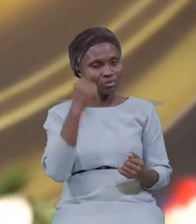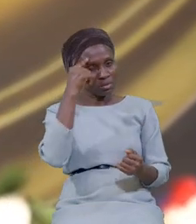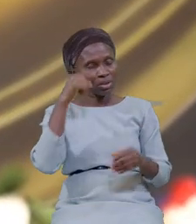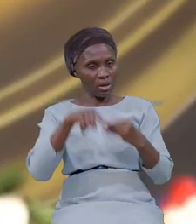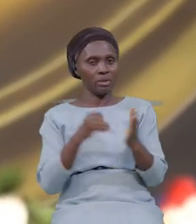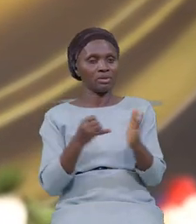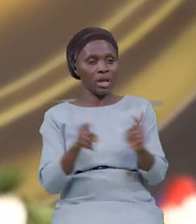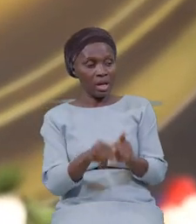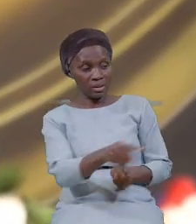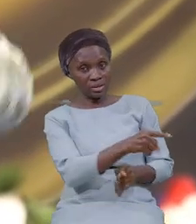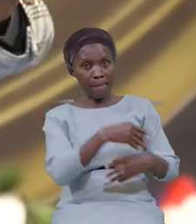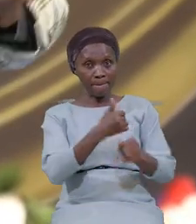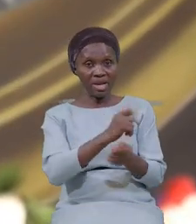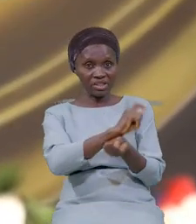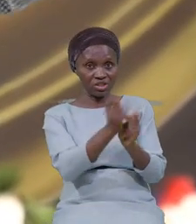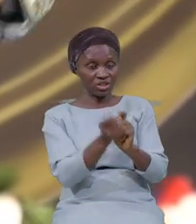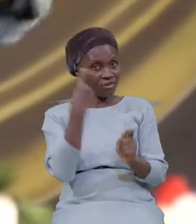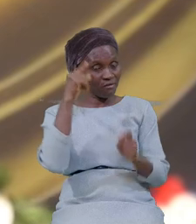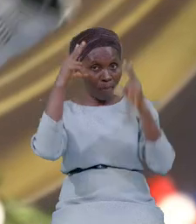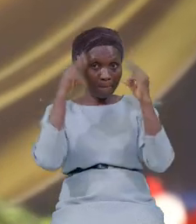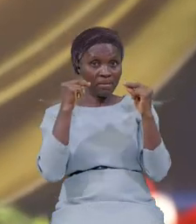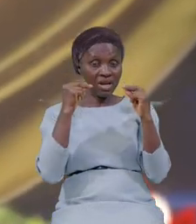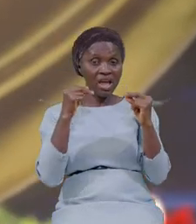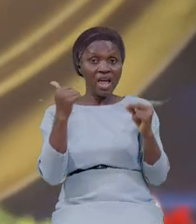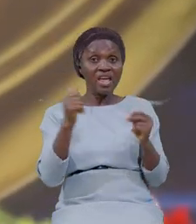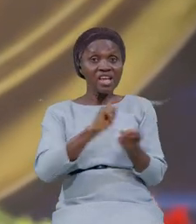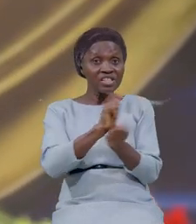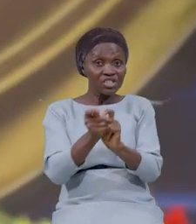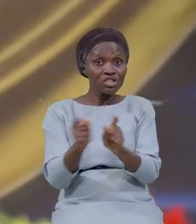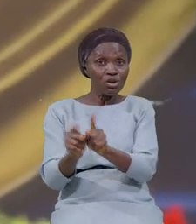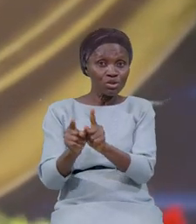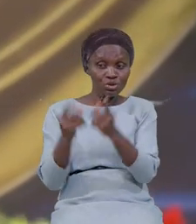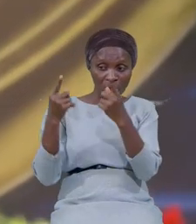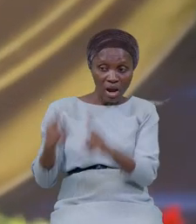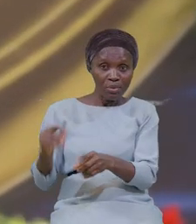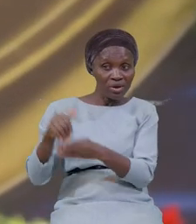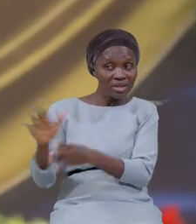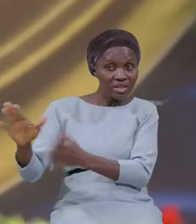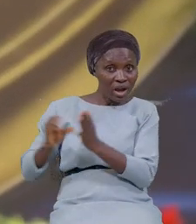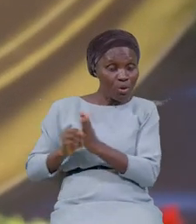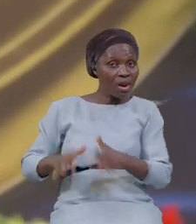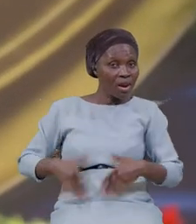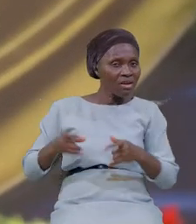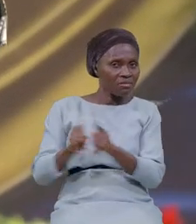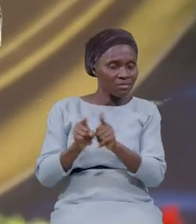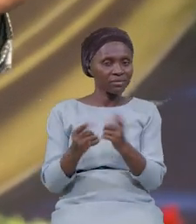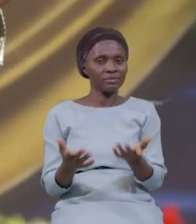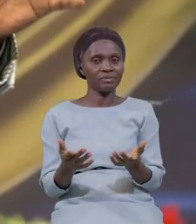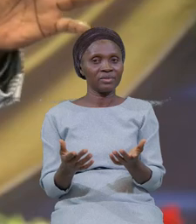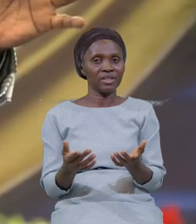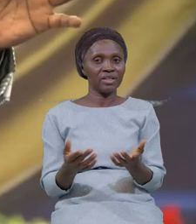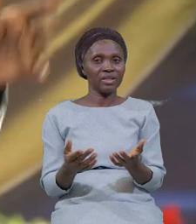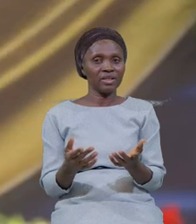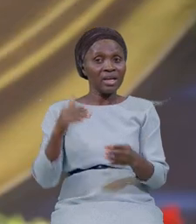for Moses, a change also happened in their life. Now, the